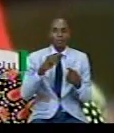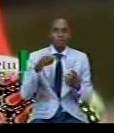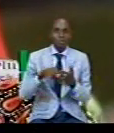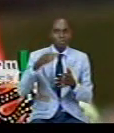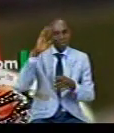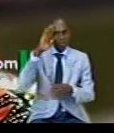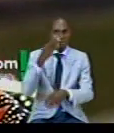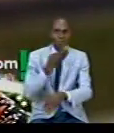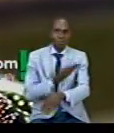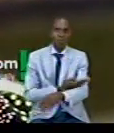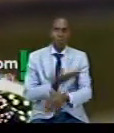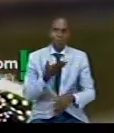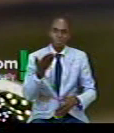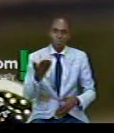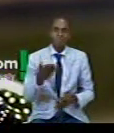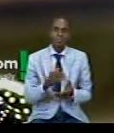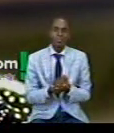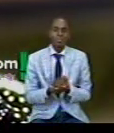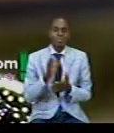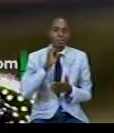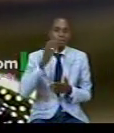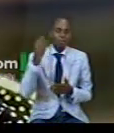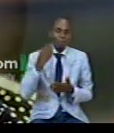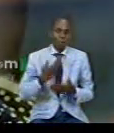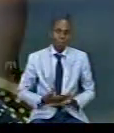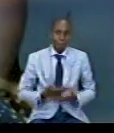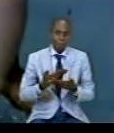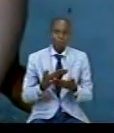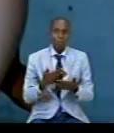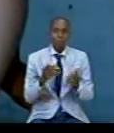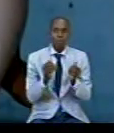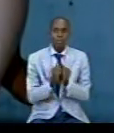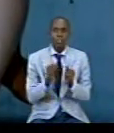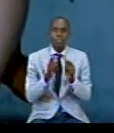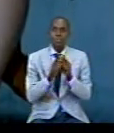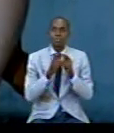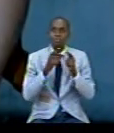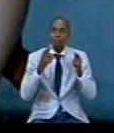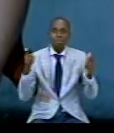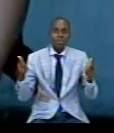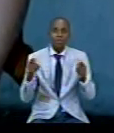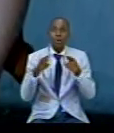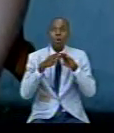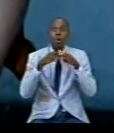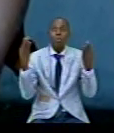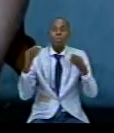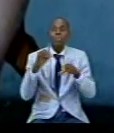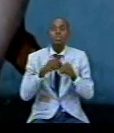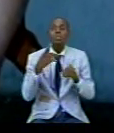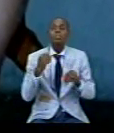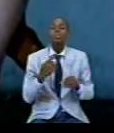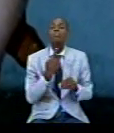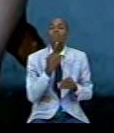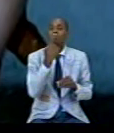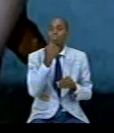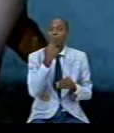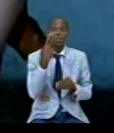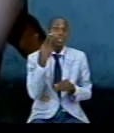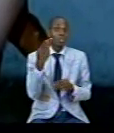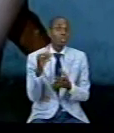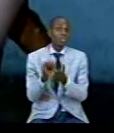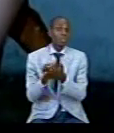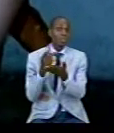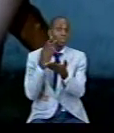Chibudom. He was born with a big opening from the mouth, right from birth, where when he